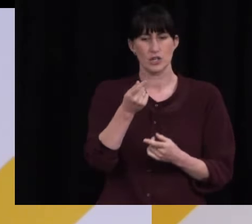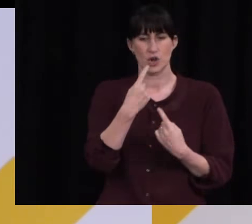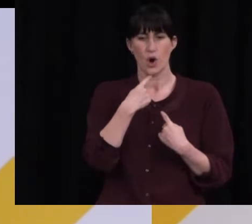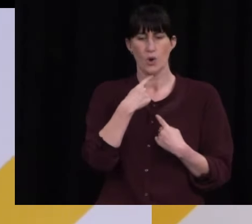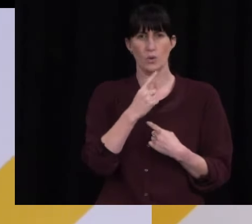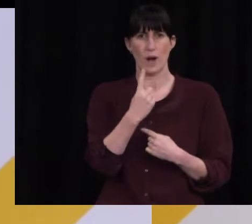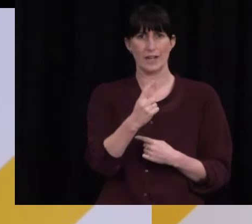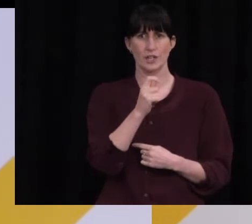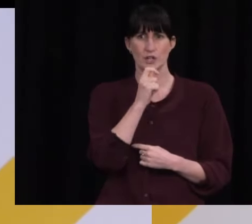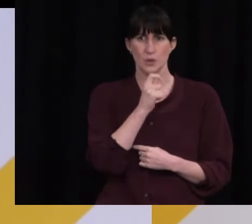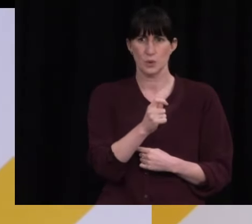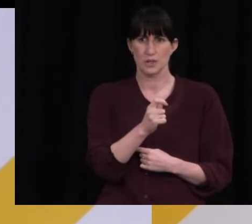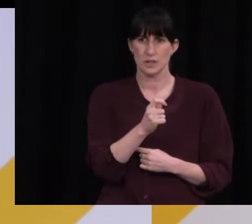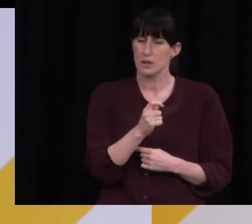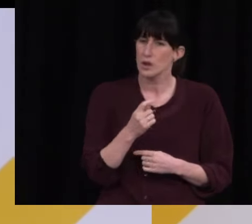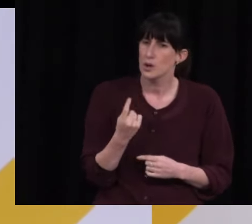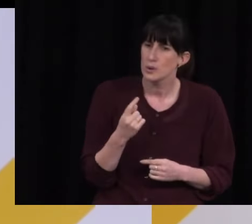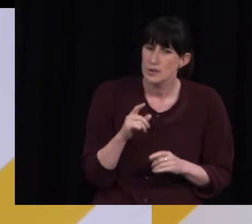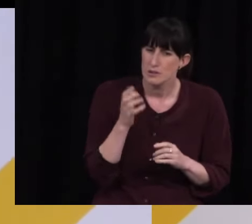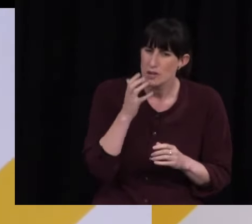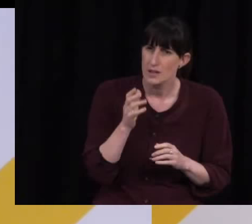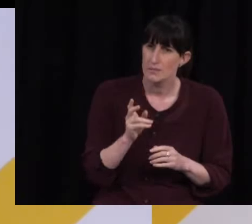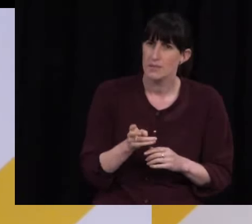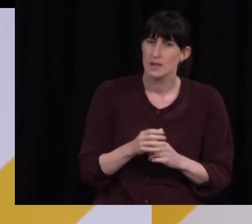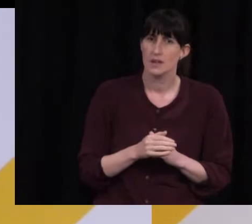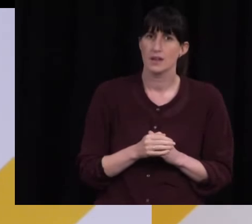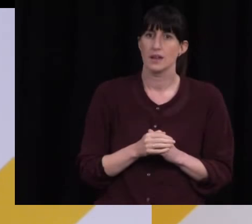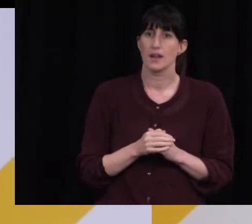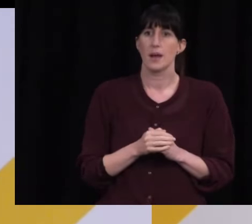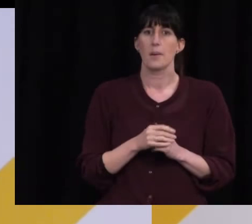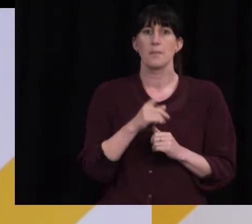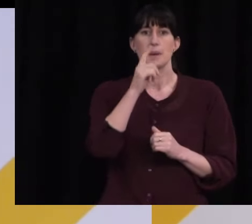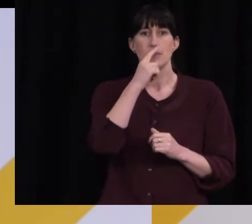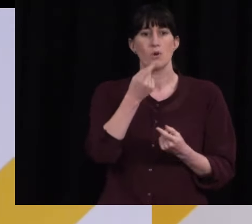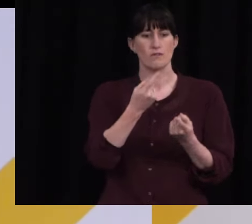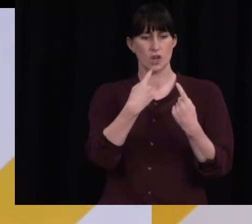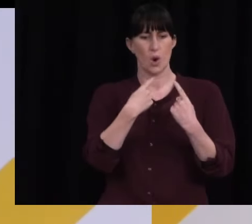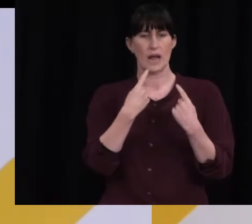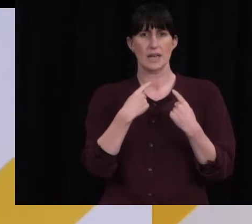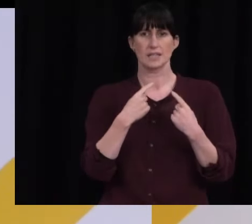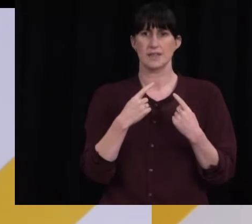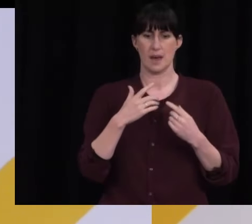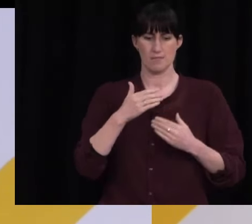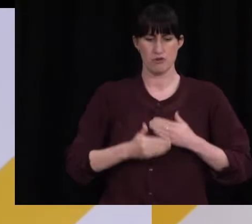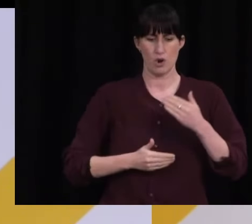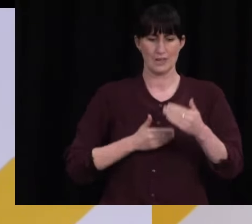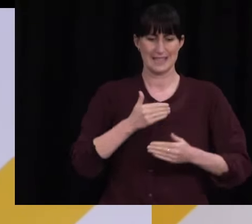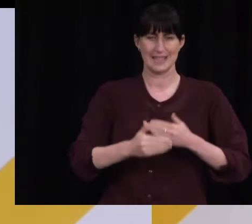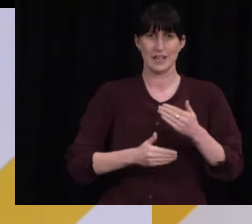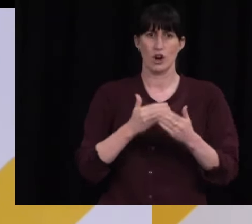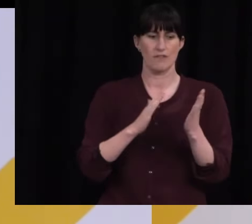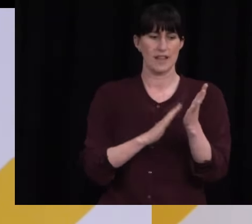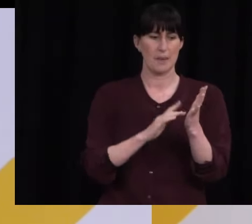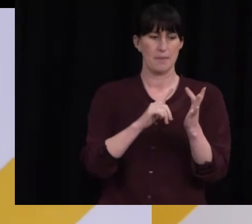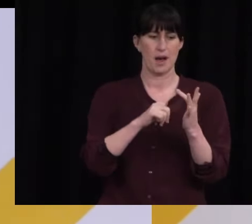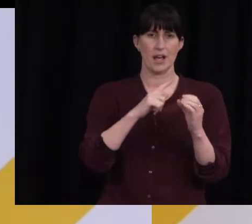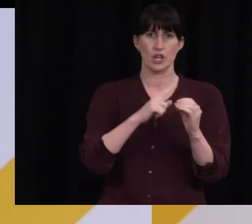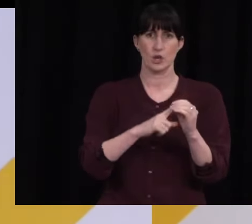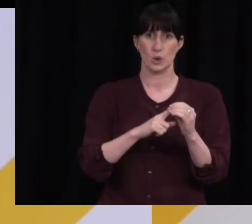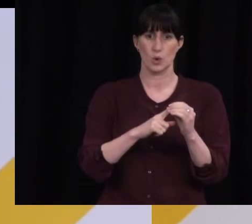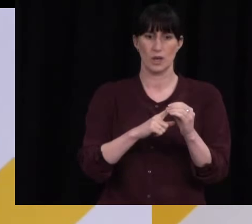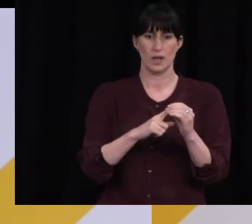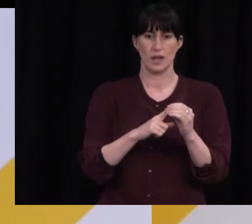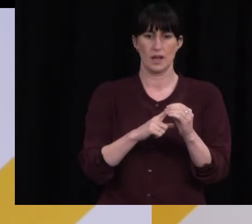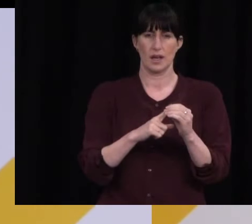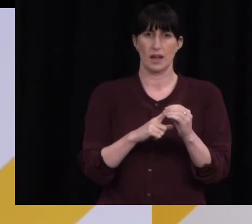at the moment until tomorrow. People have told us that there's a pause on all processing of MIQ exemptions